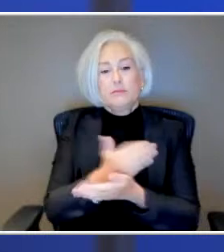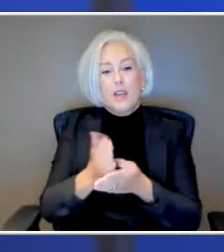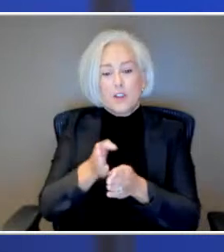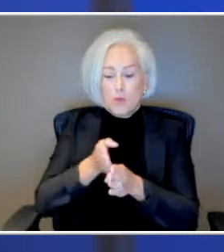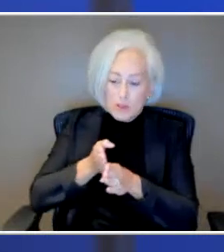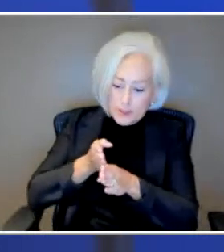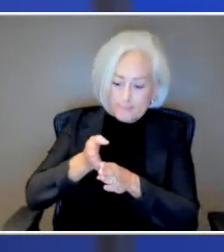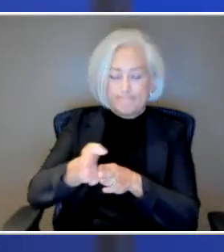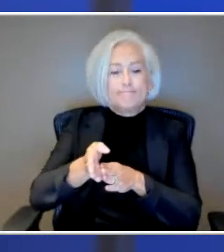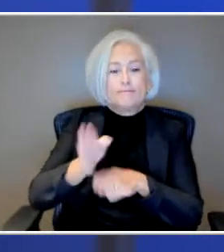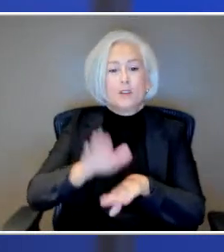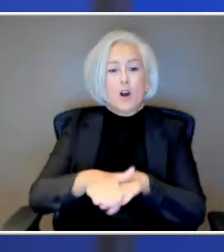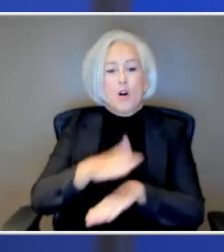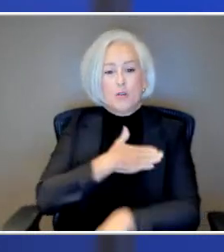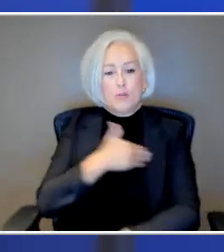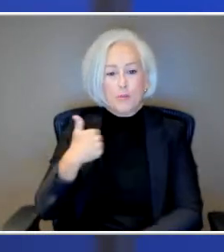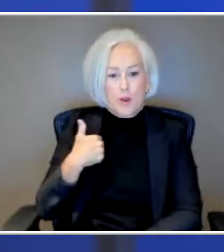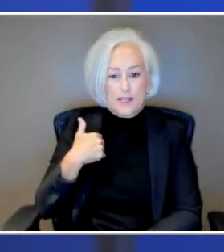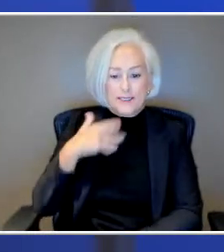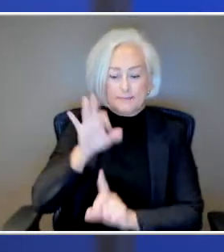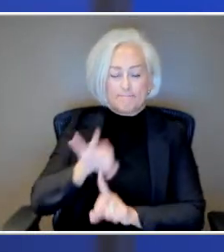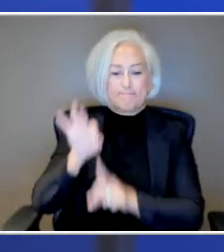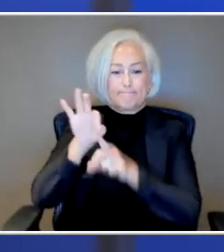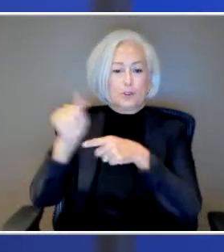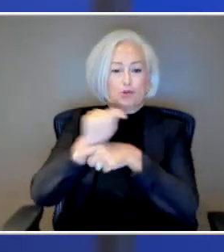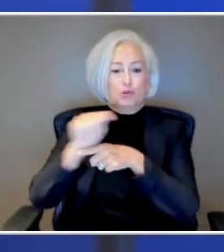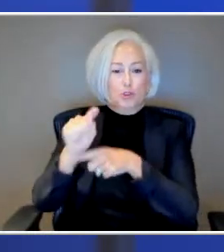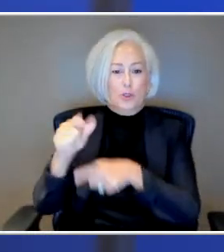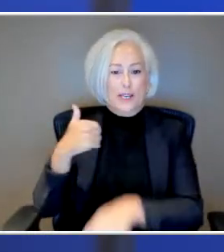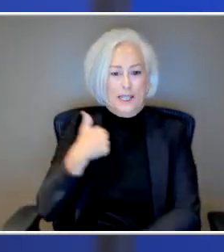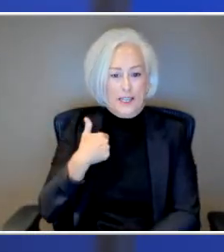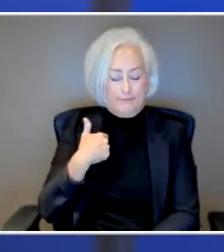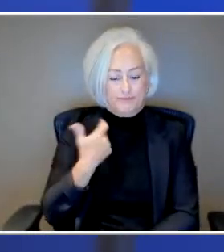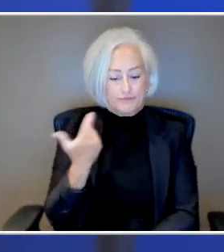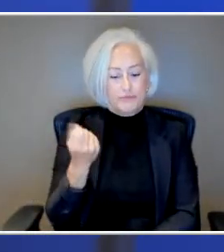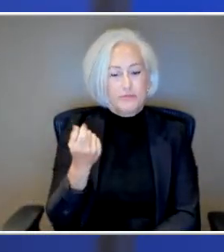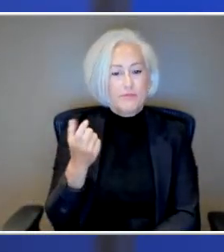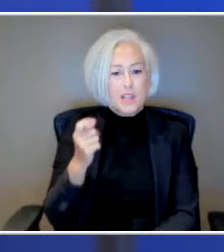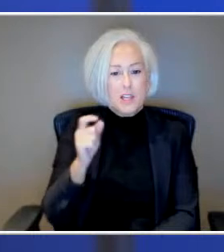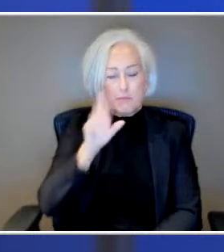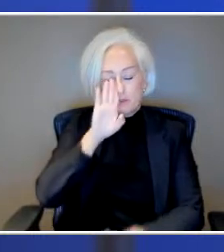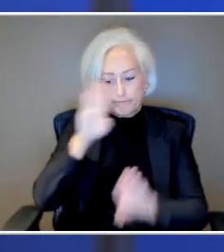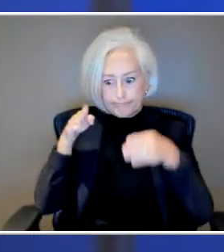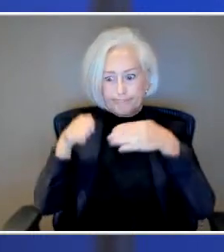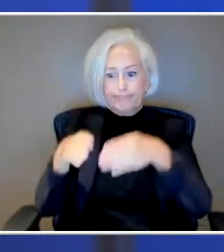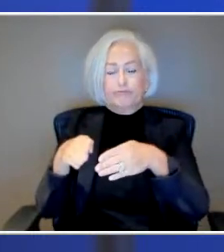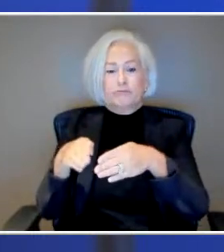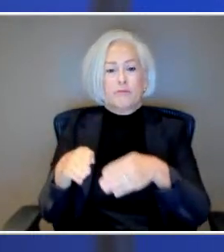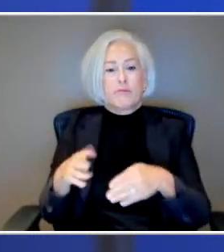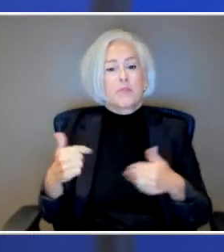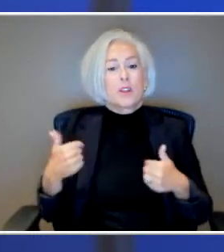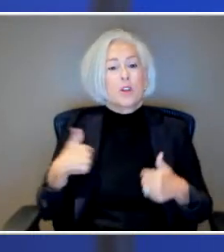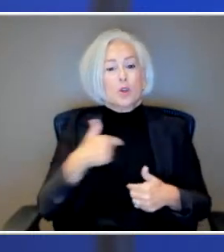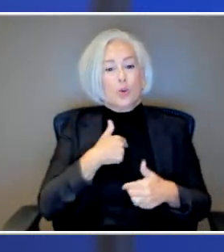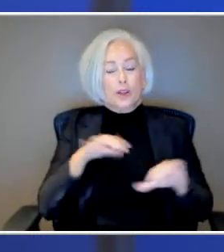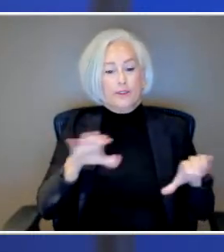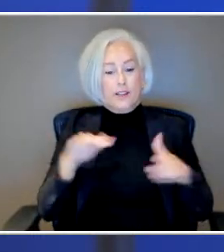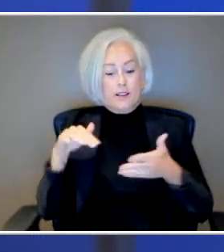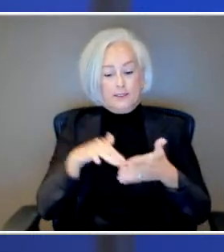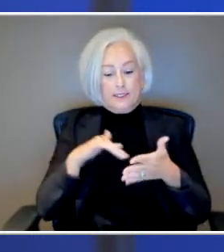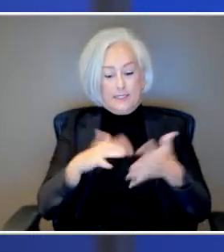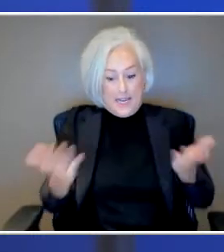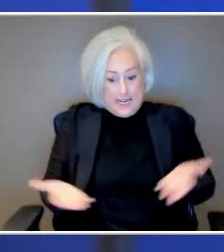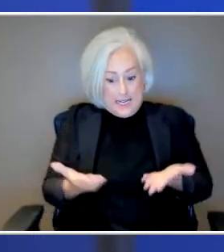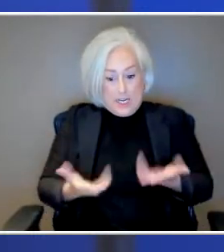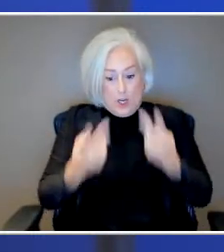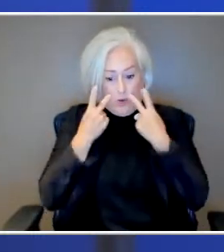and there's just nuances when that's the only thing that you do every day. We have even done our own pilot study here looking at what our